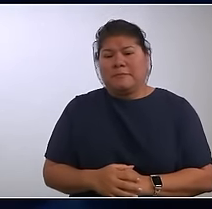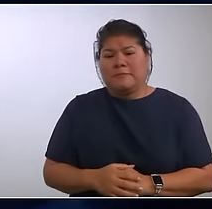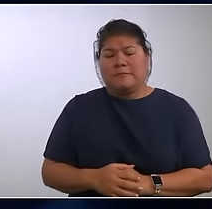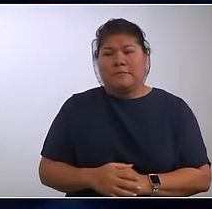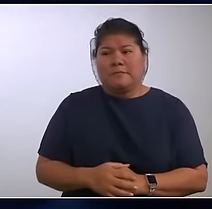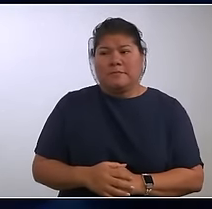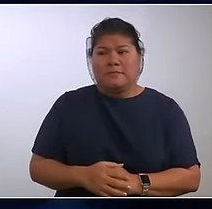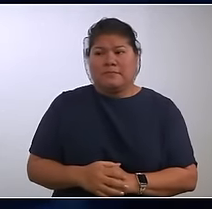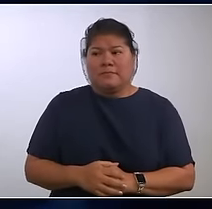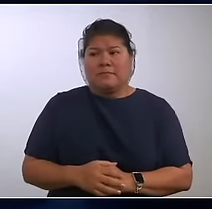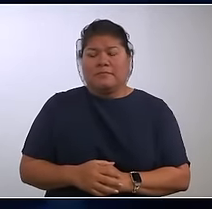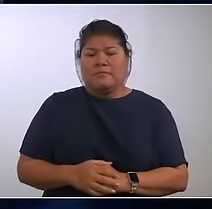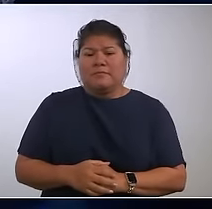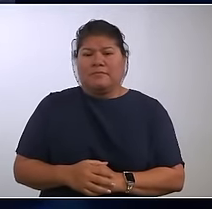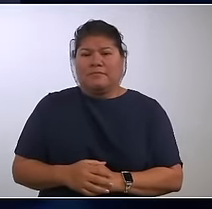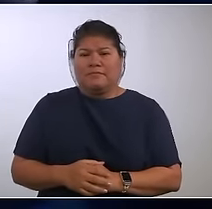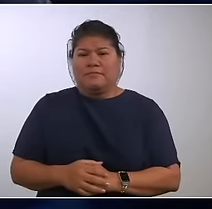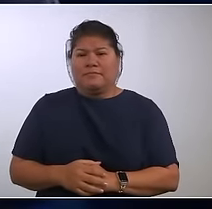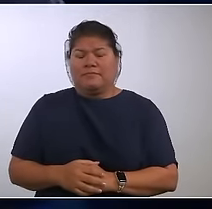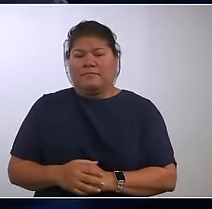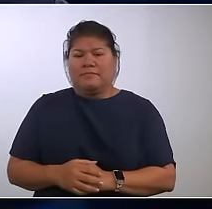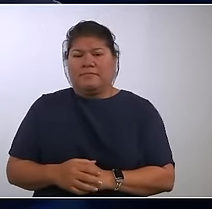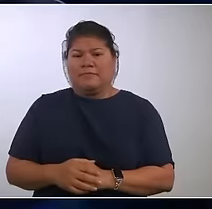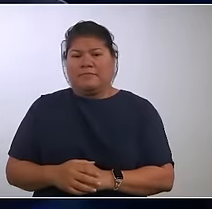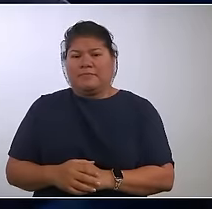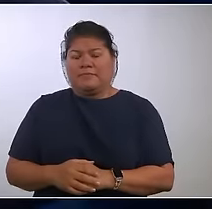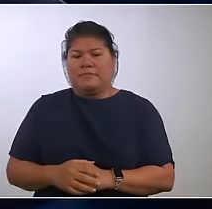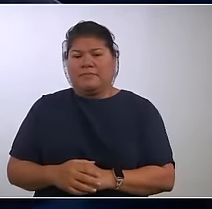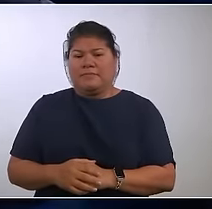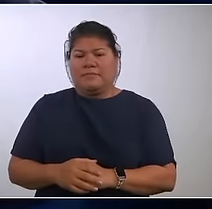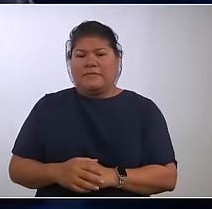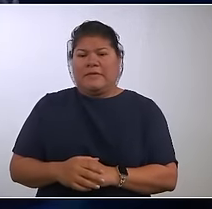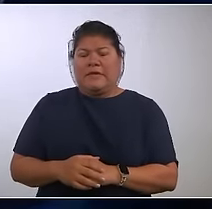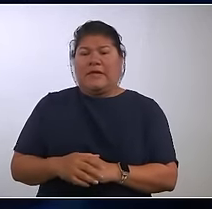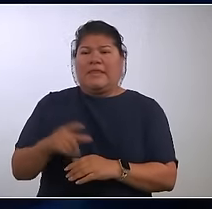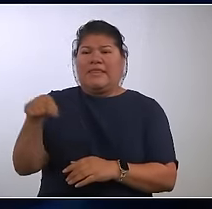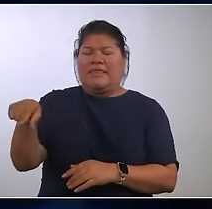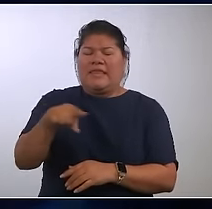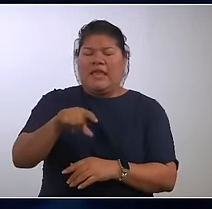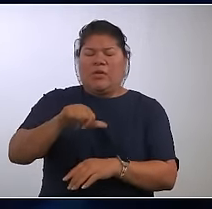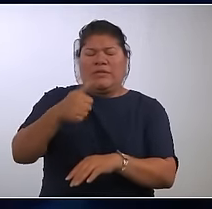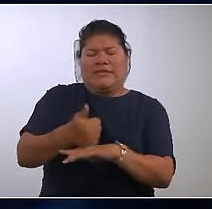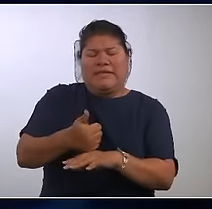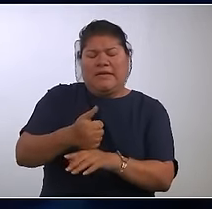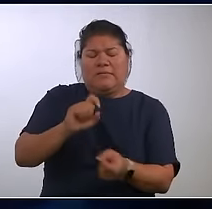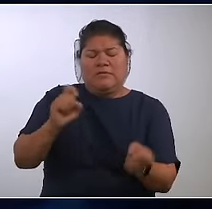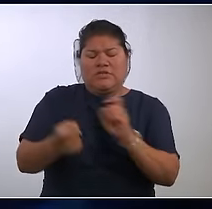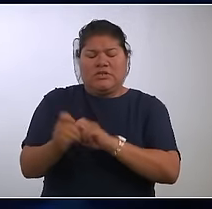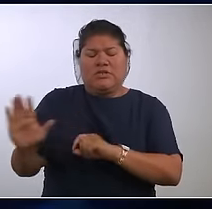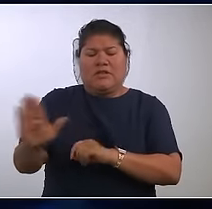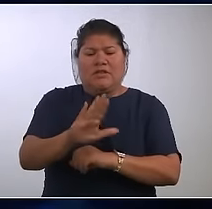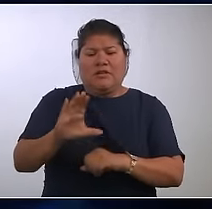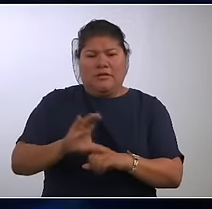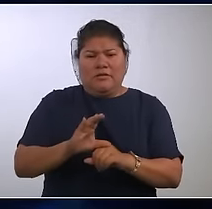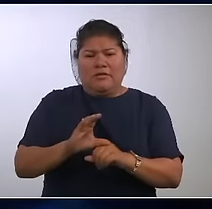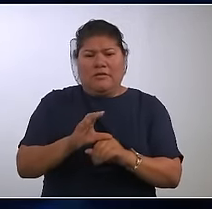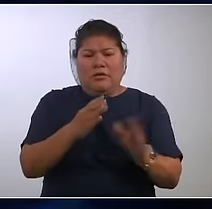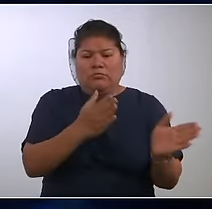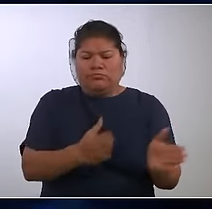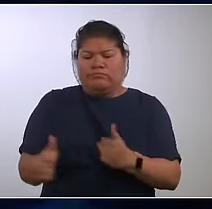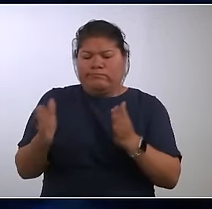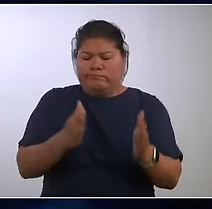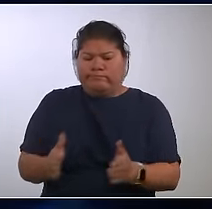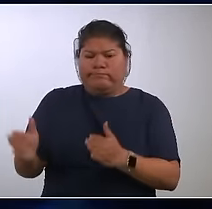pastors, a que ellos implementen cambios en sus congregaciones. That they would implement changes in their congregations. Que